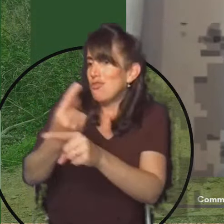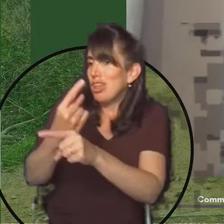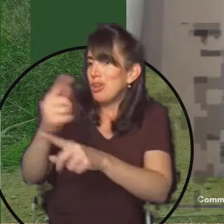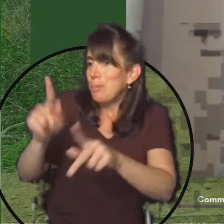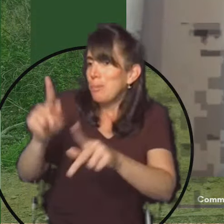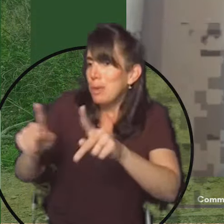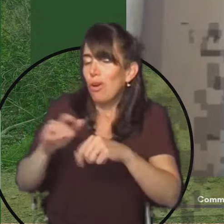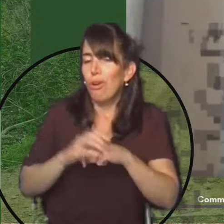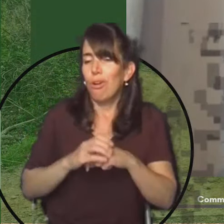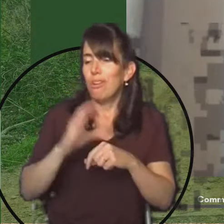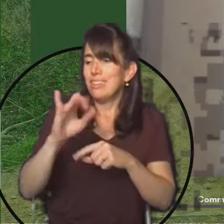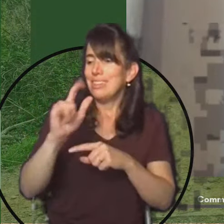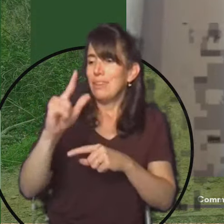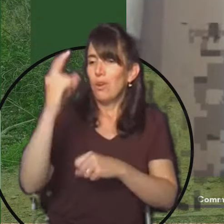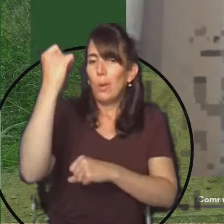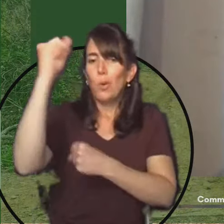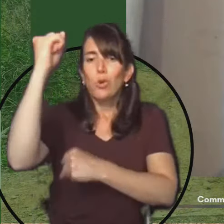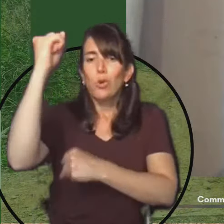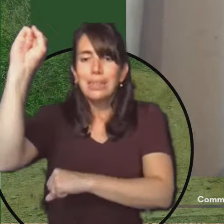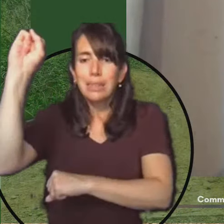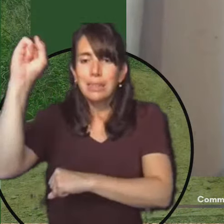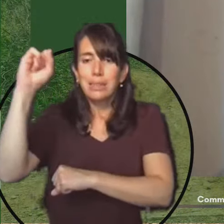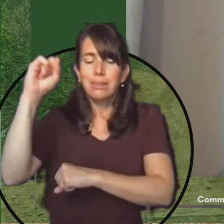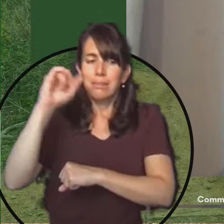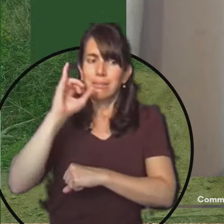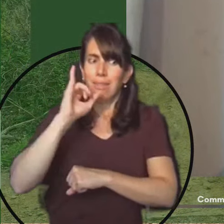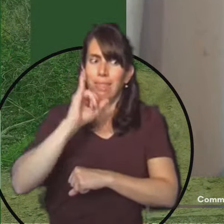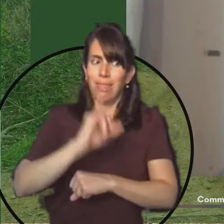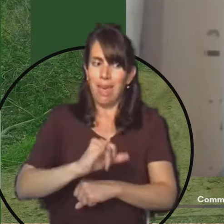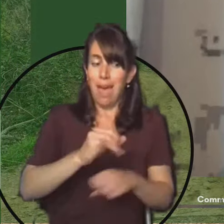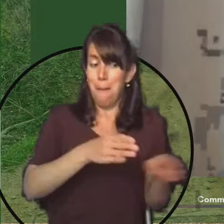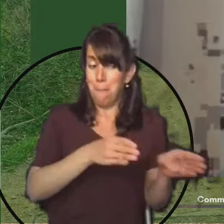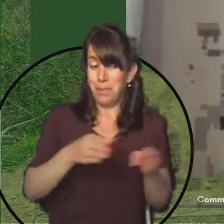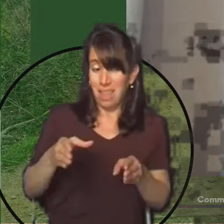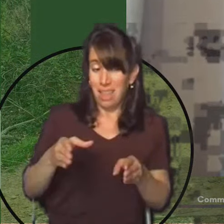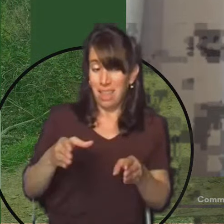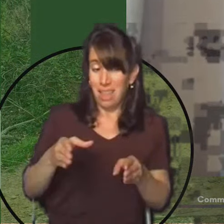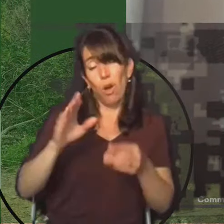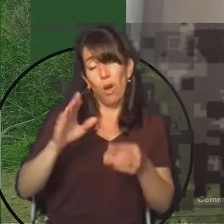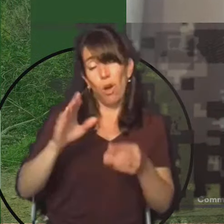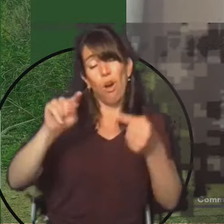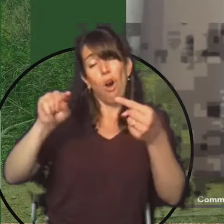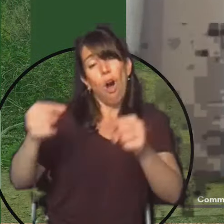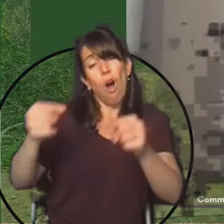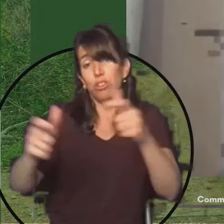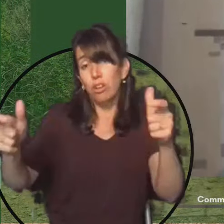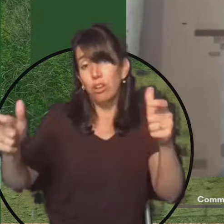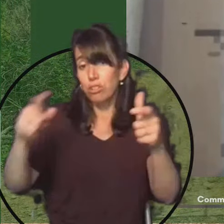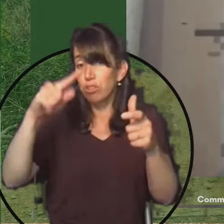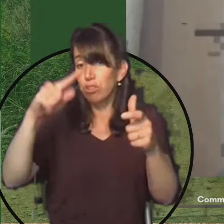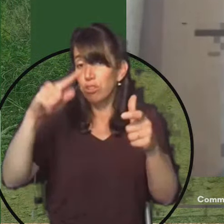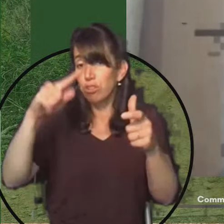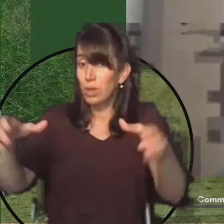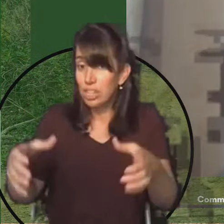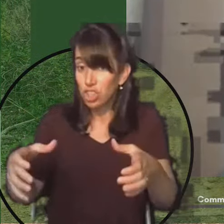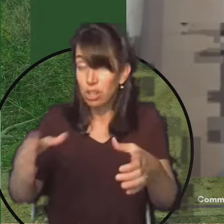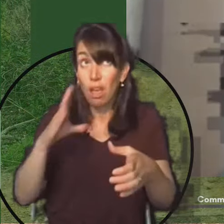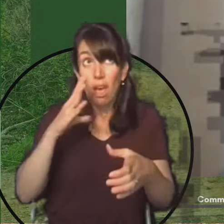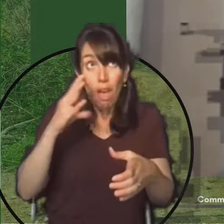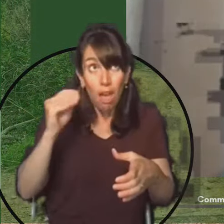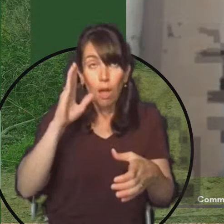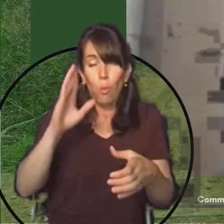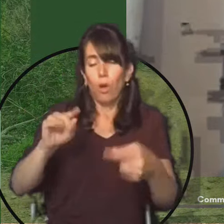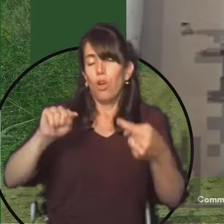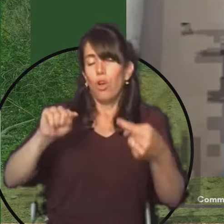were meant to harm the larger Black population in our estimation, and again, organizers and activists who are fighting against